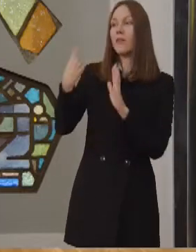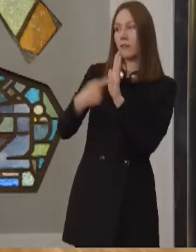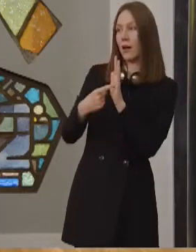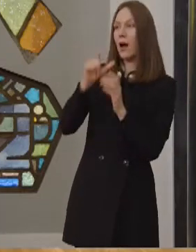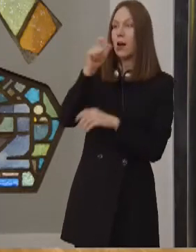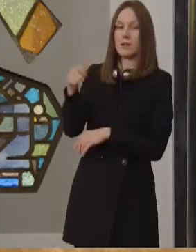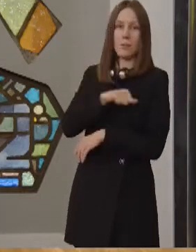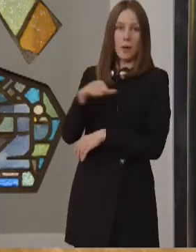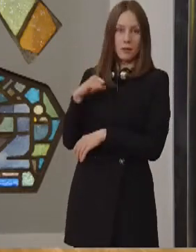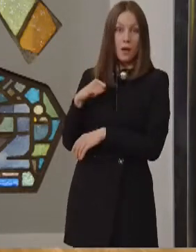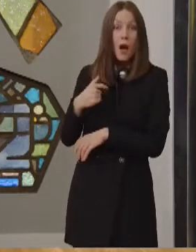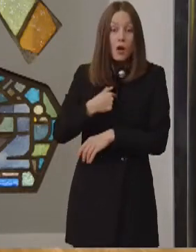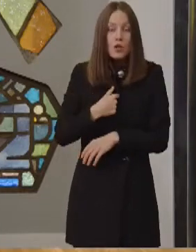accordingly.